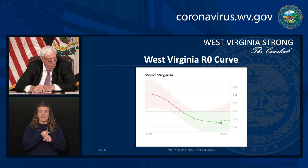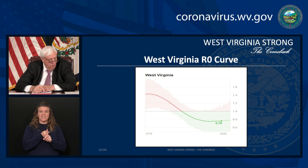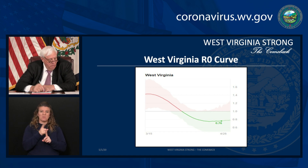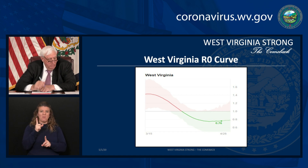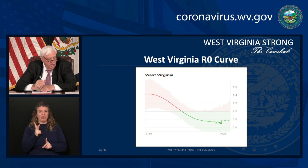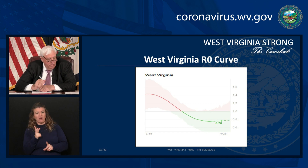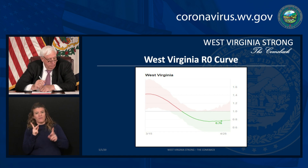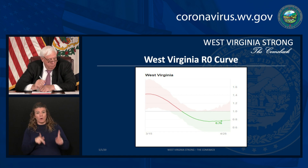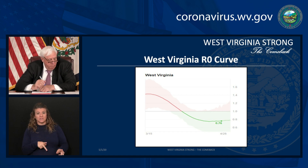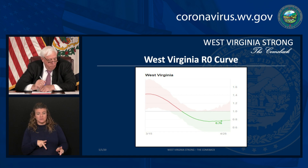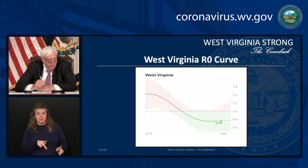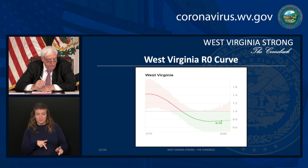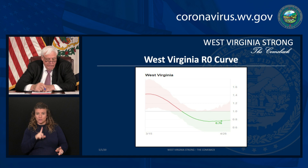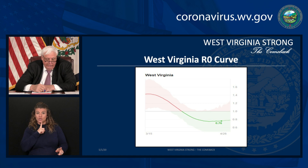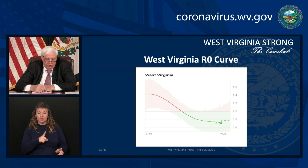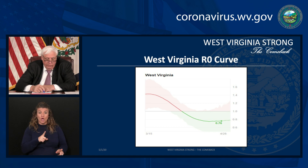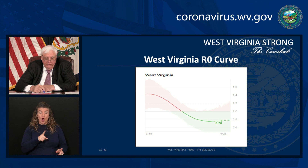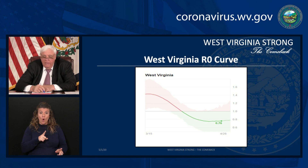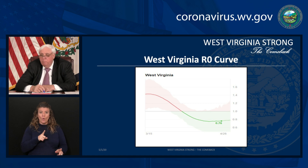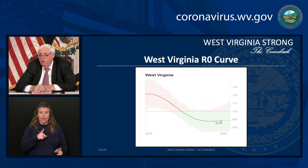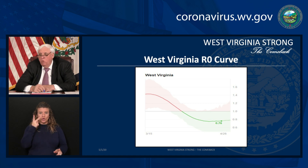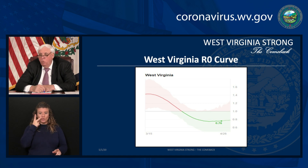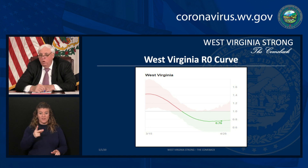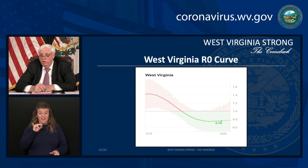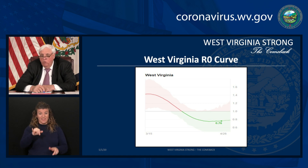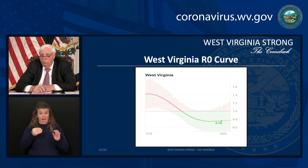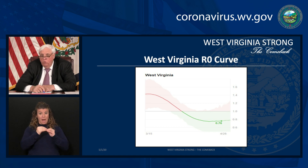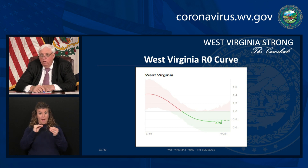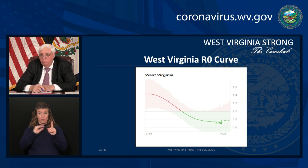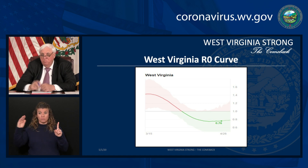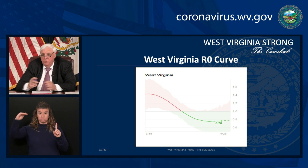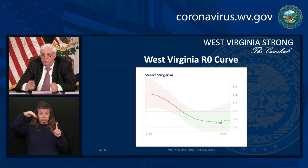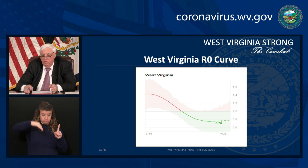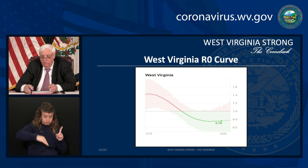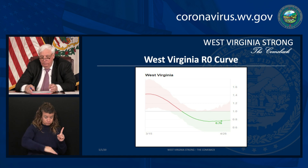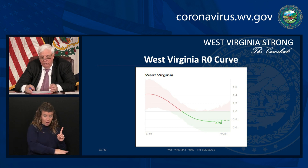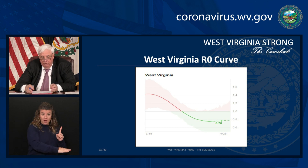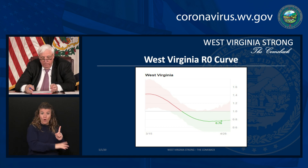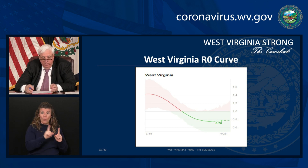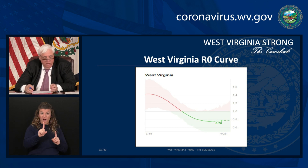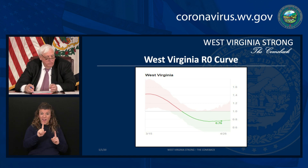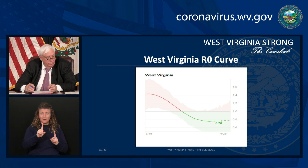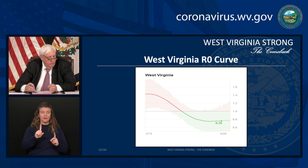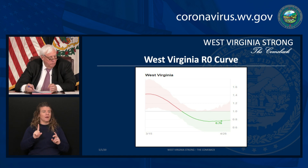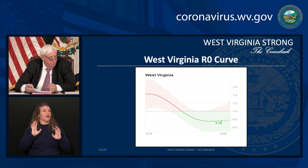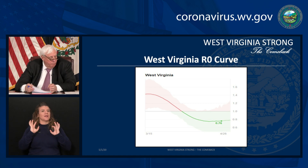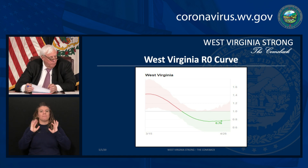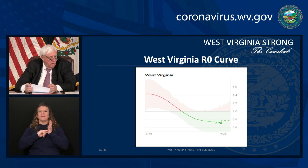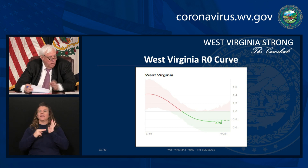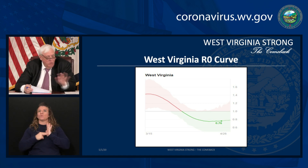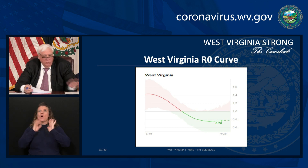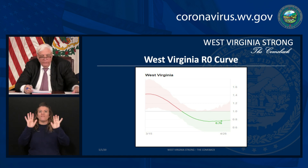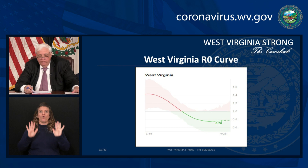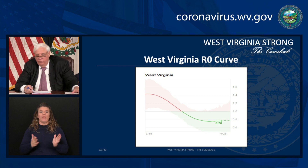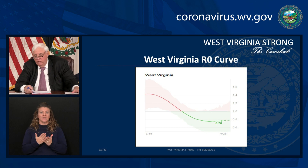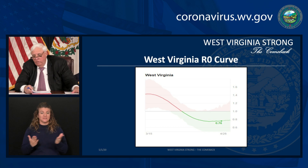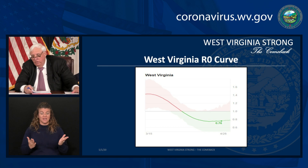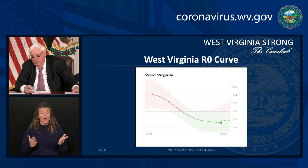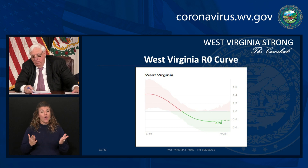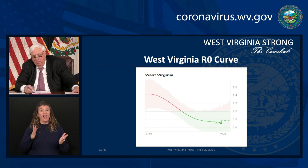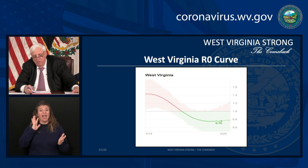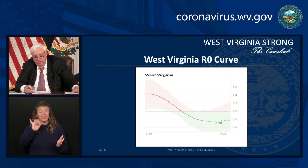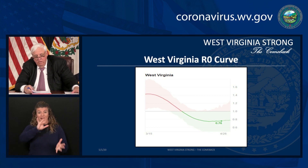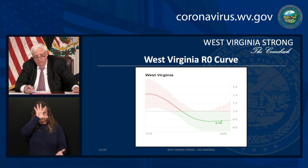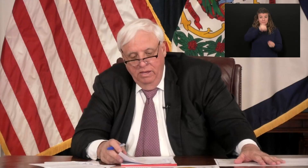And so when you get that trend line below 1 on 1, you're doing good stuff. So all of this is